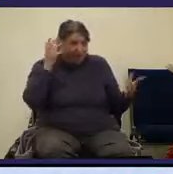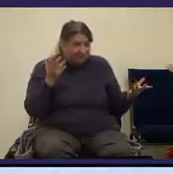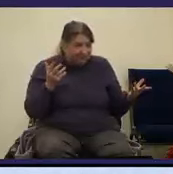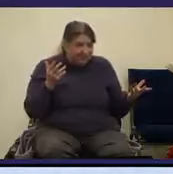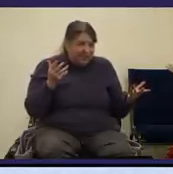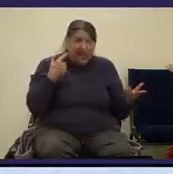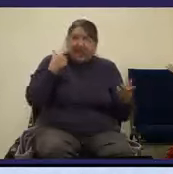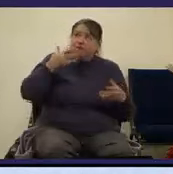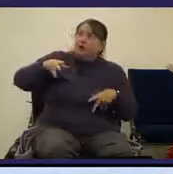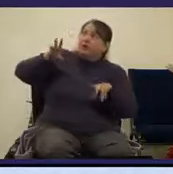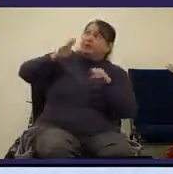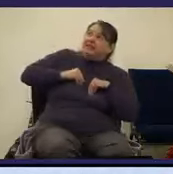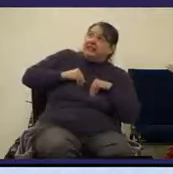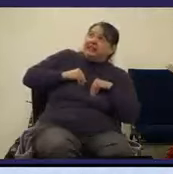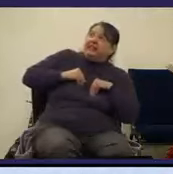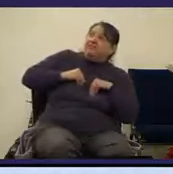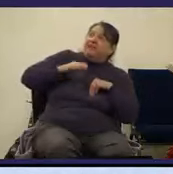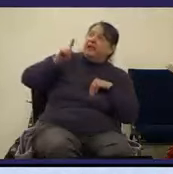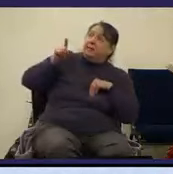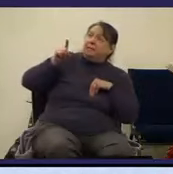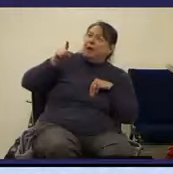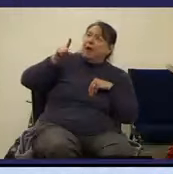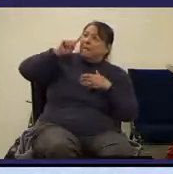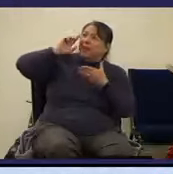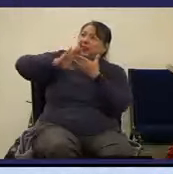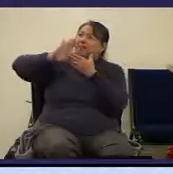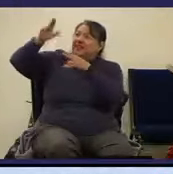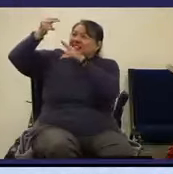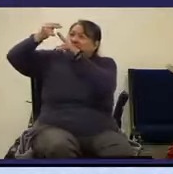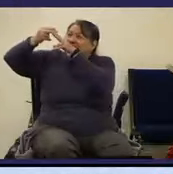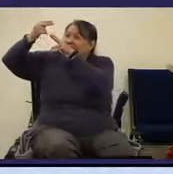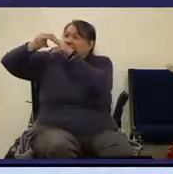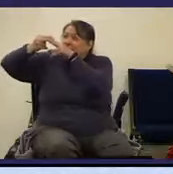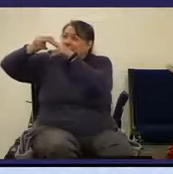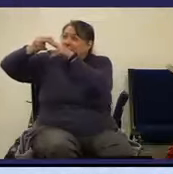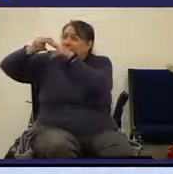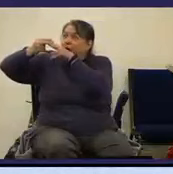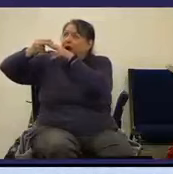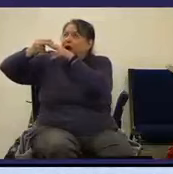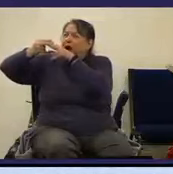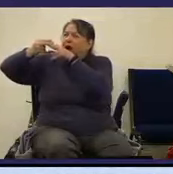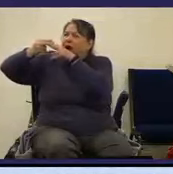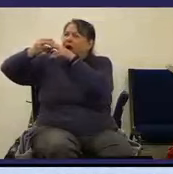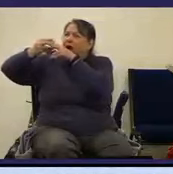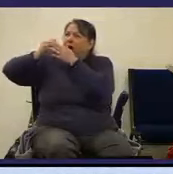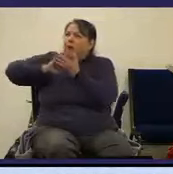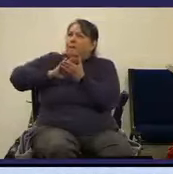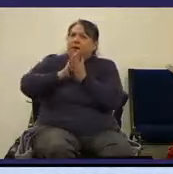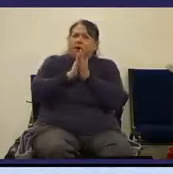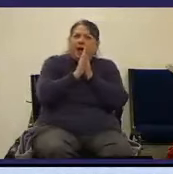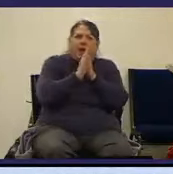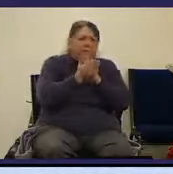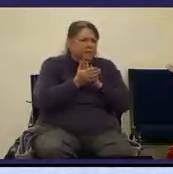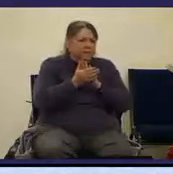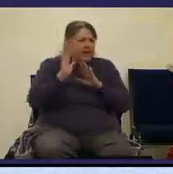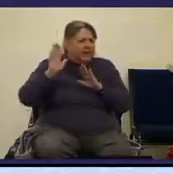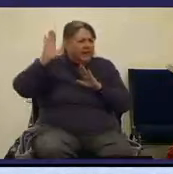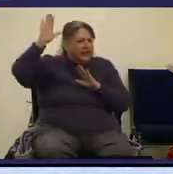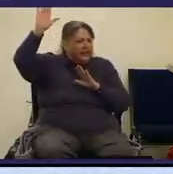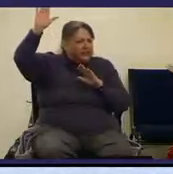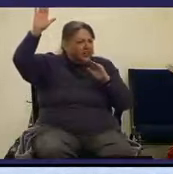to those who believed in His name, He gave the right to become children of